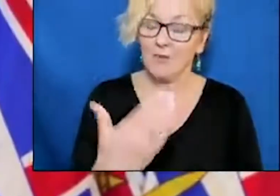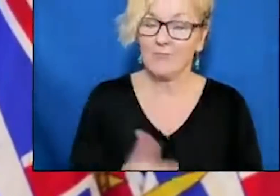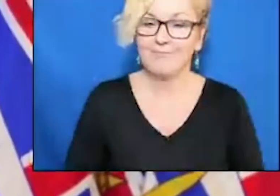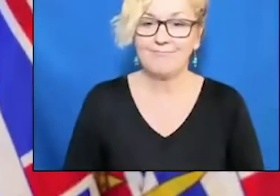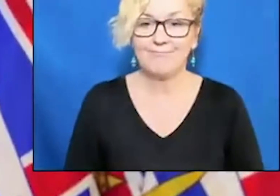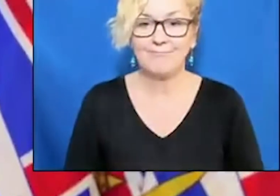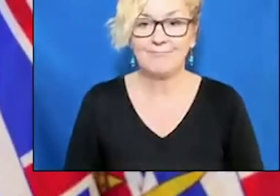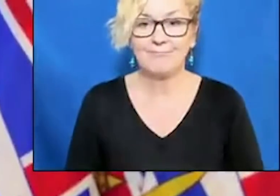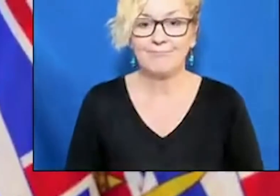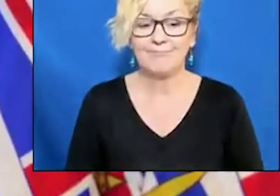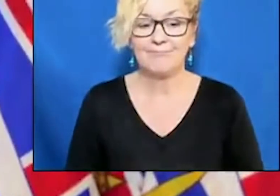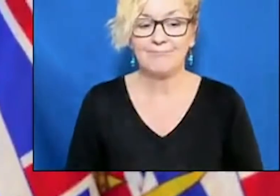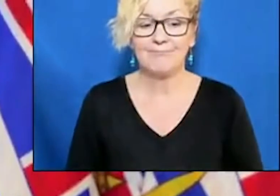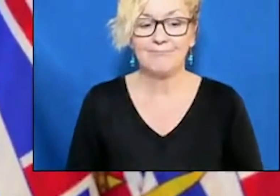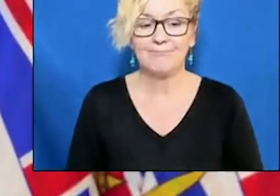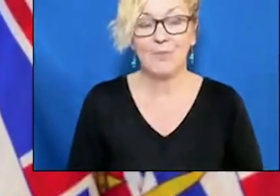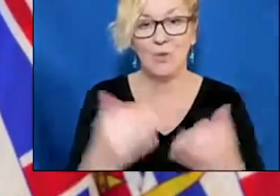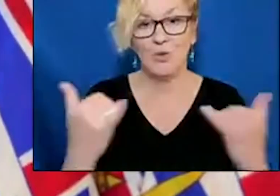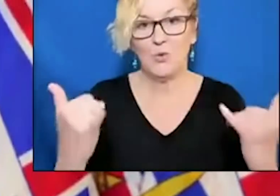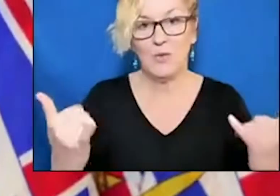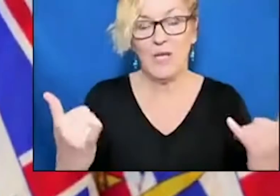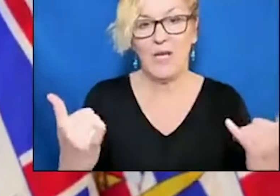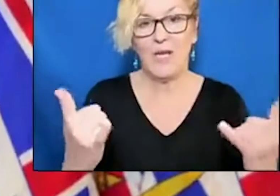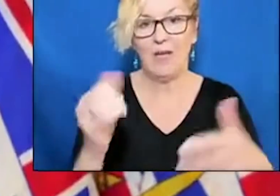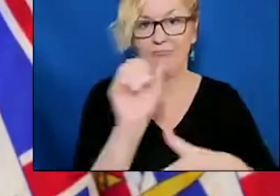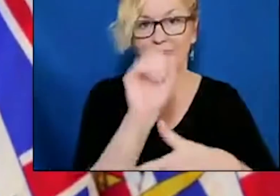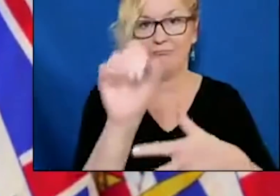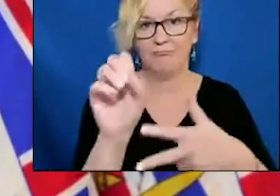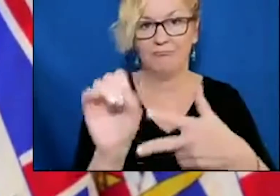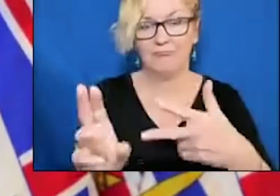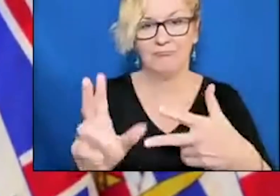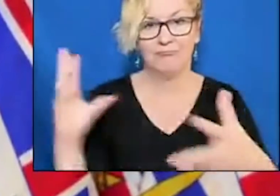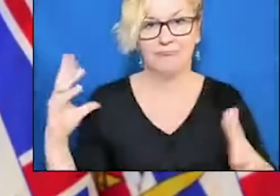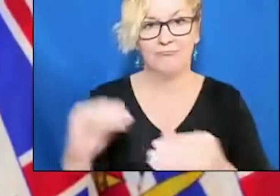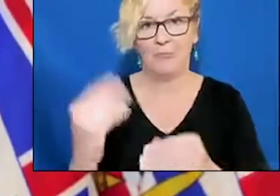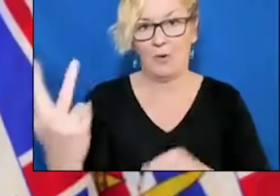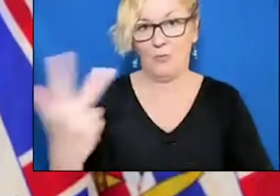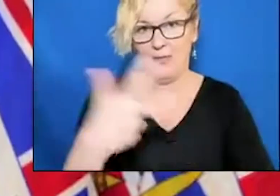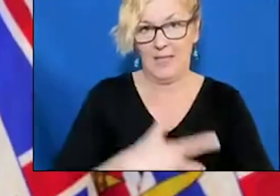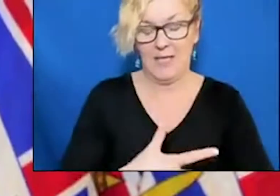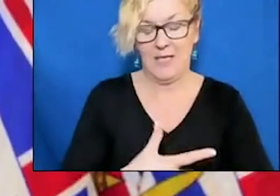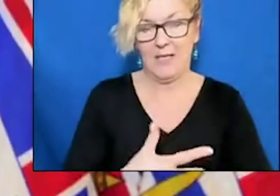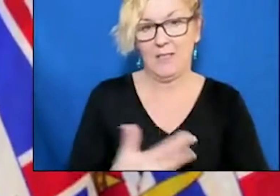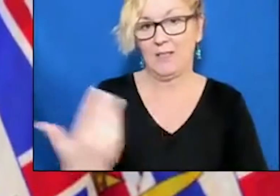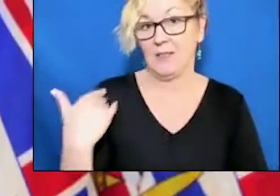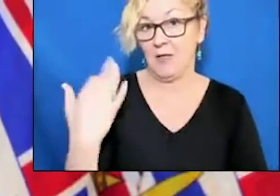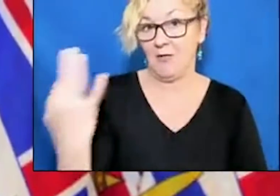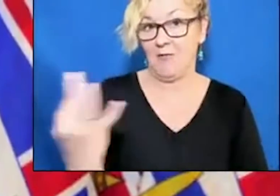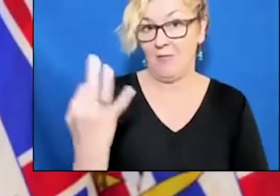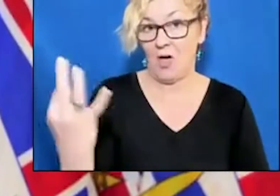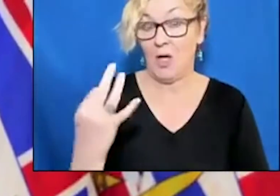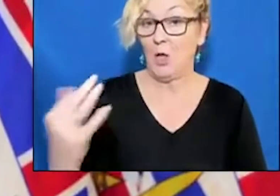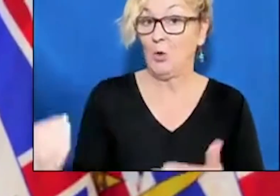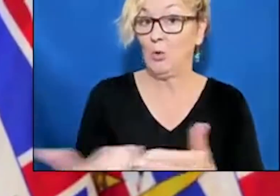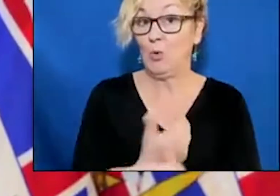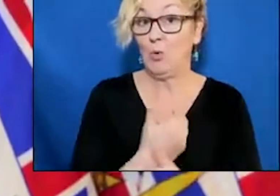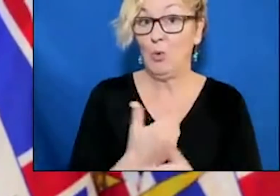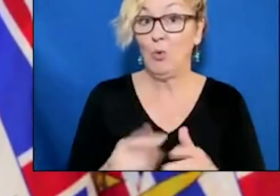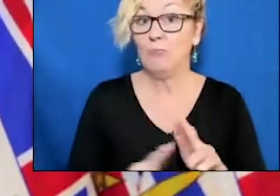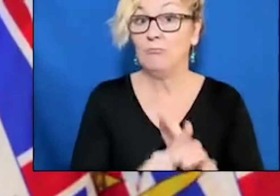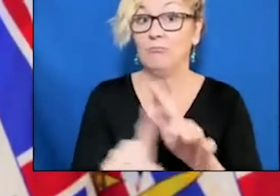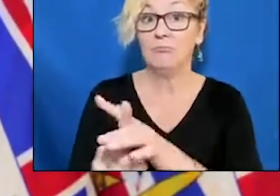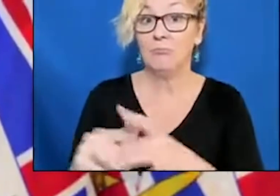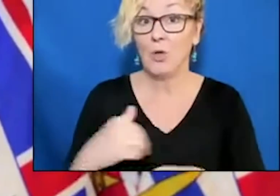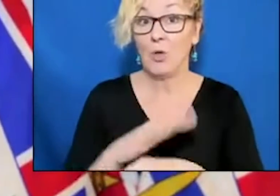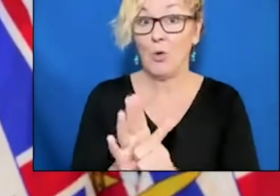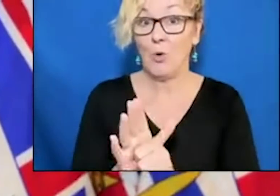So today we have 3 periods to report on. Between Friday and Saturday we had 556 new cases